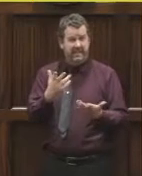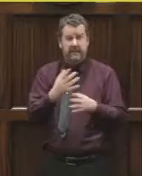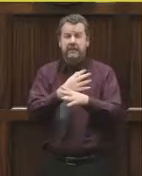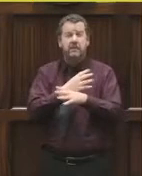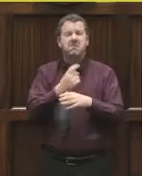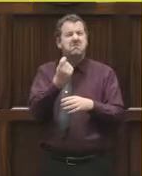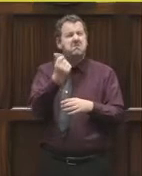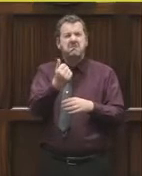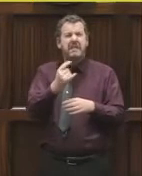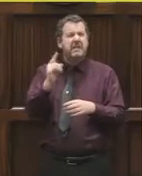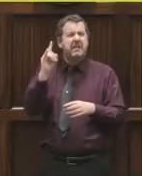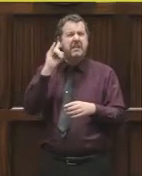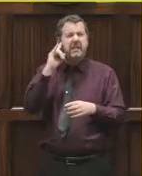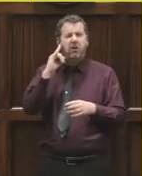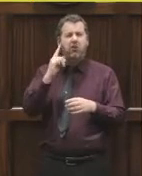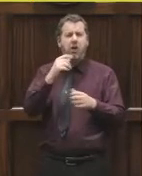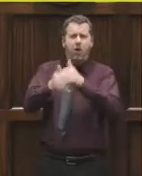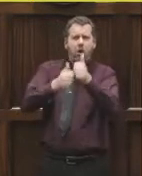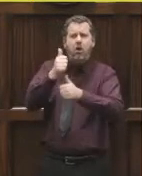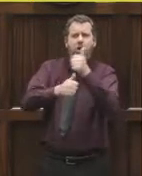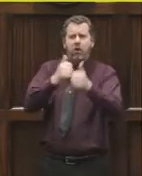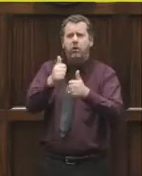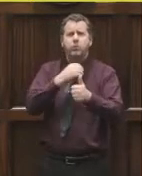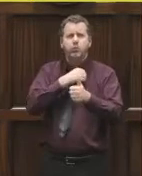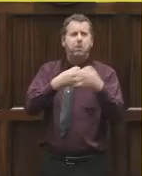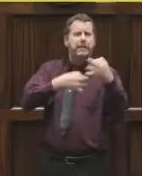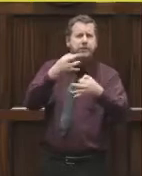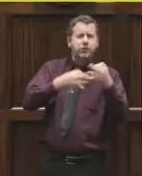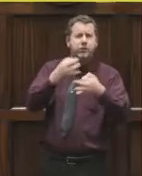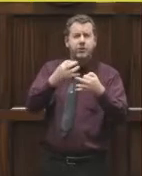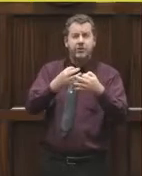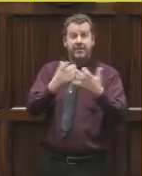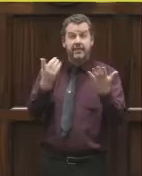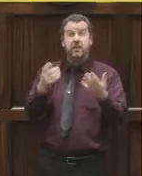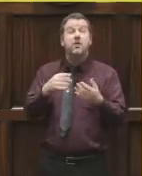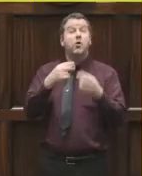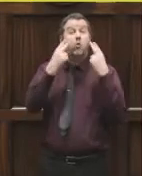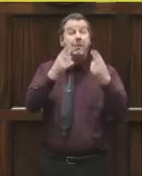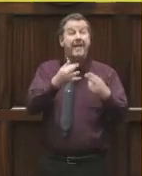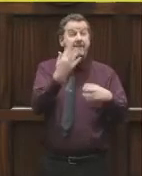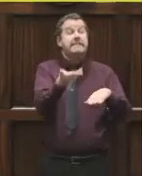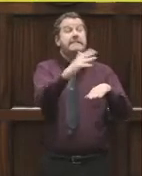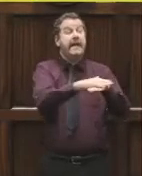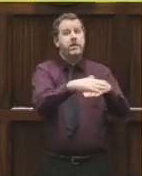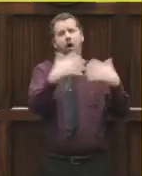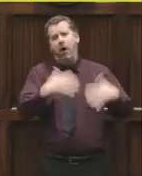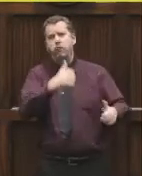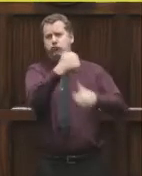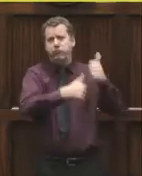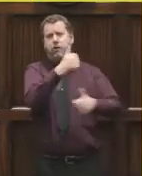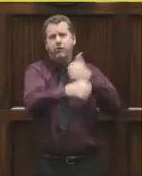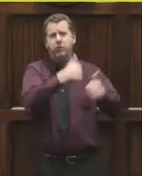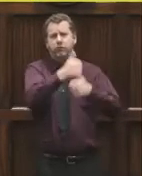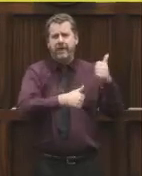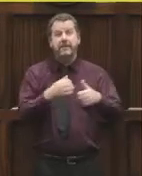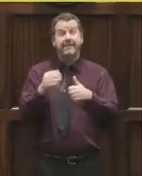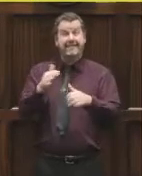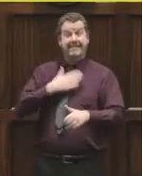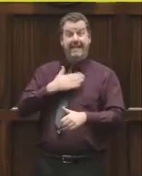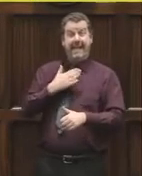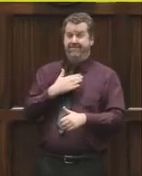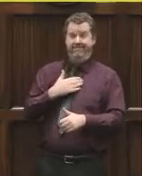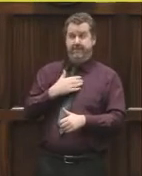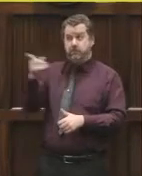representatives acknowledged in the way that he has been today is when they've passed away. So it's very good to see